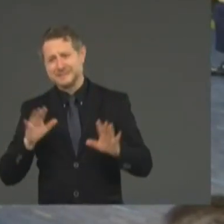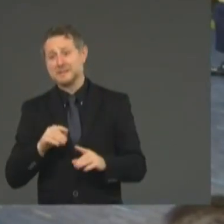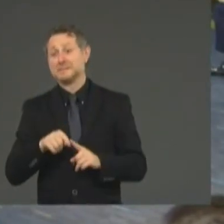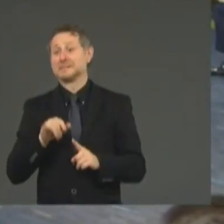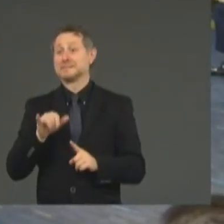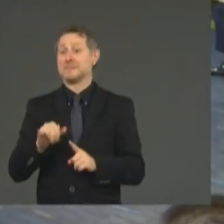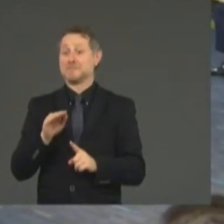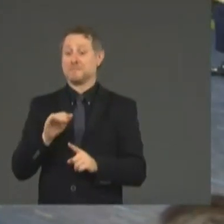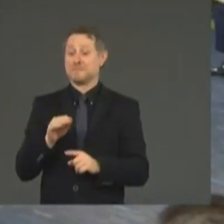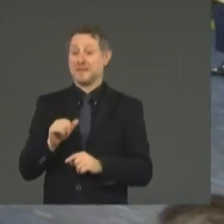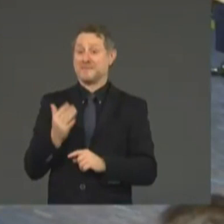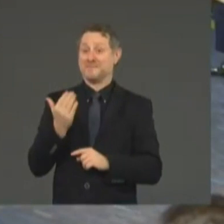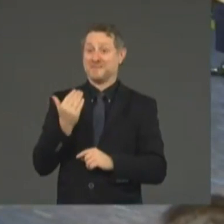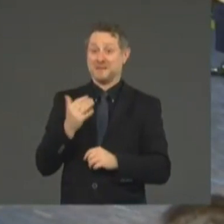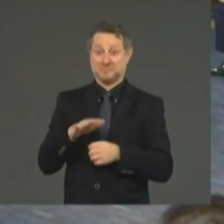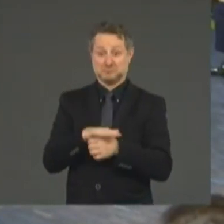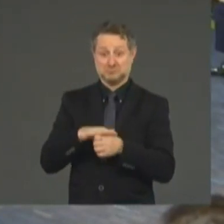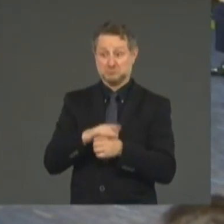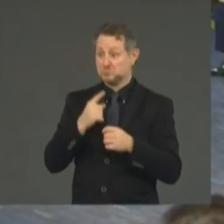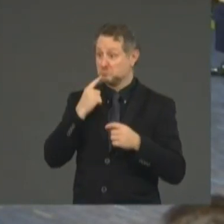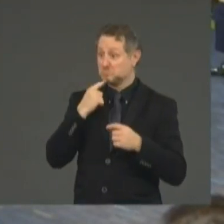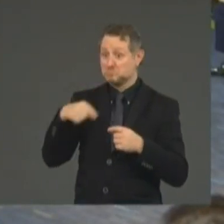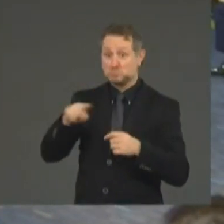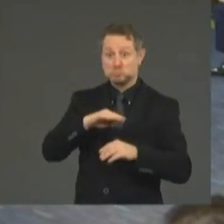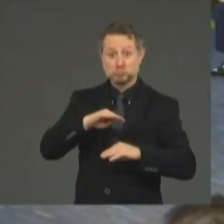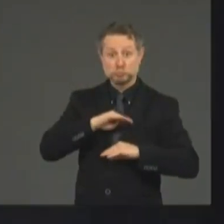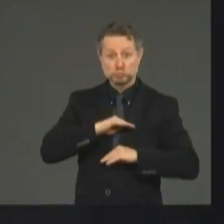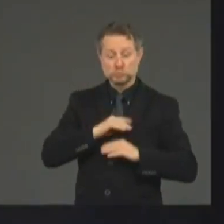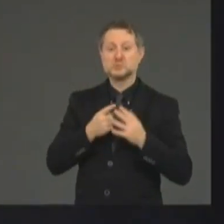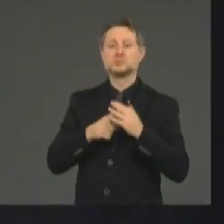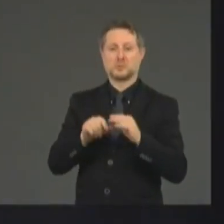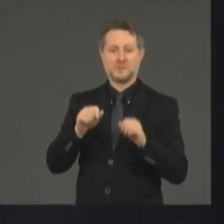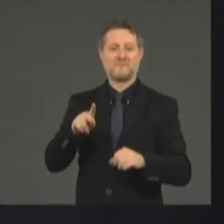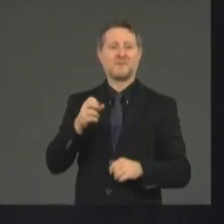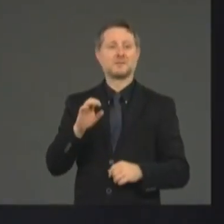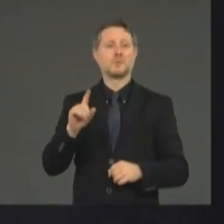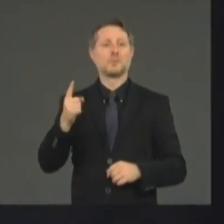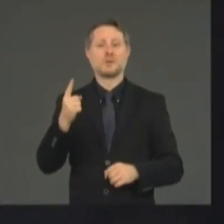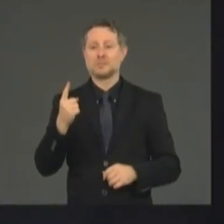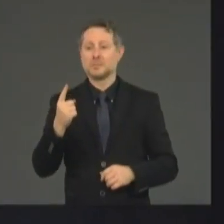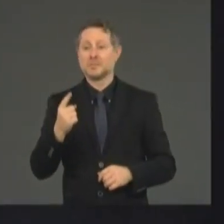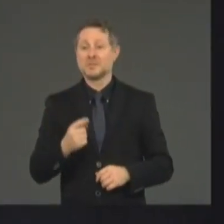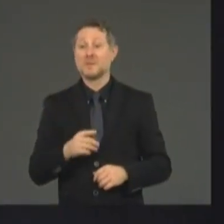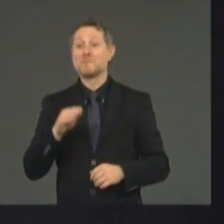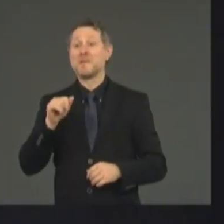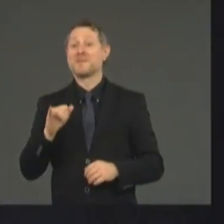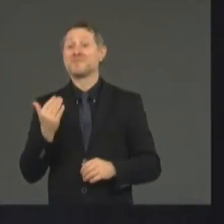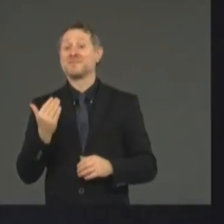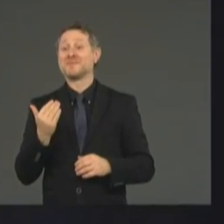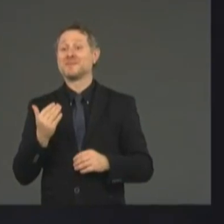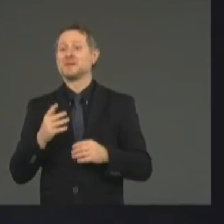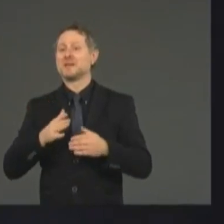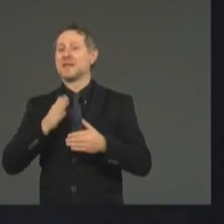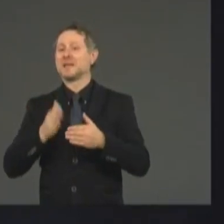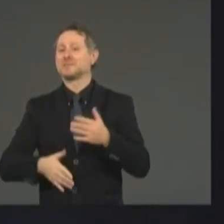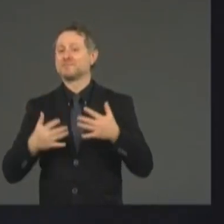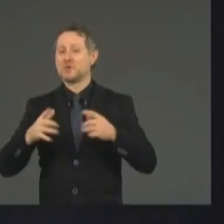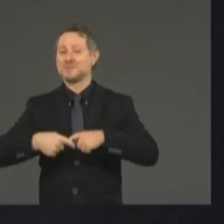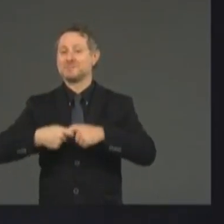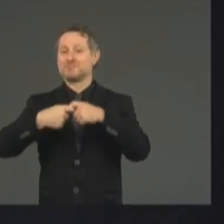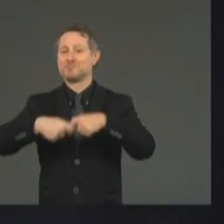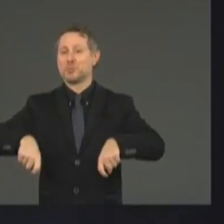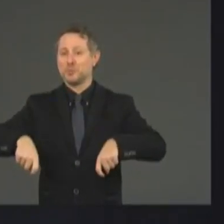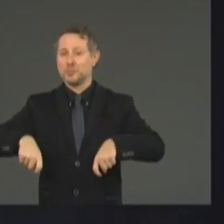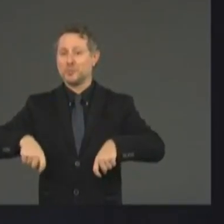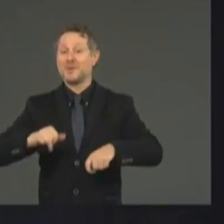met the benchmarks, they could enter phase one. So the time reset on May 15th, which was the end of the pause. The last 3 days, Western New York